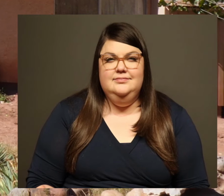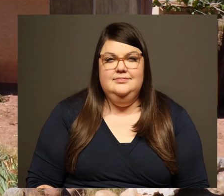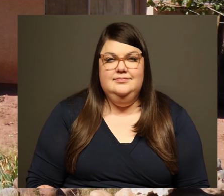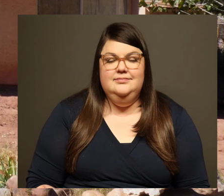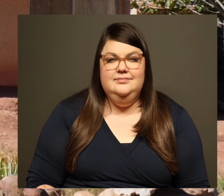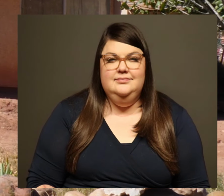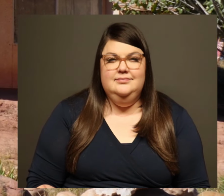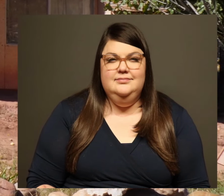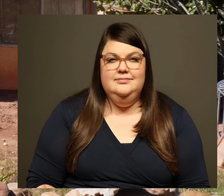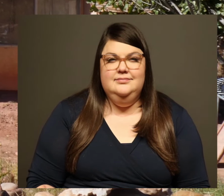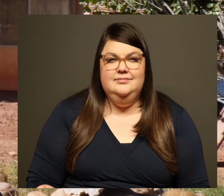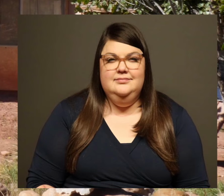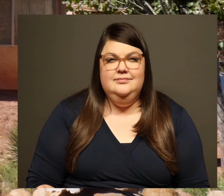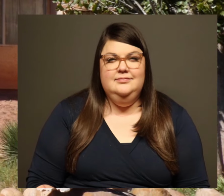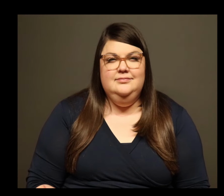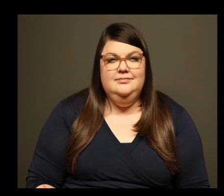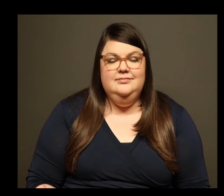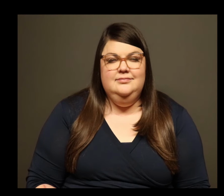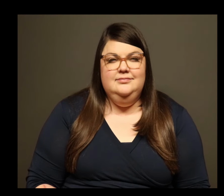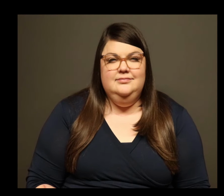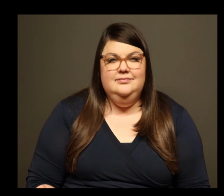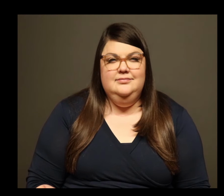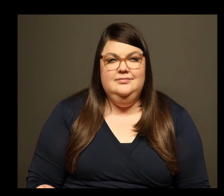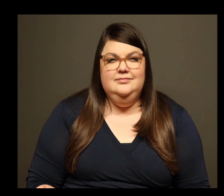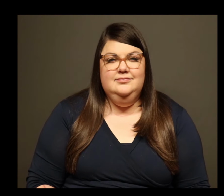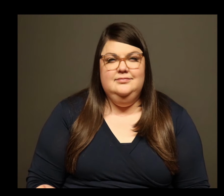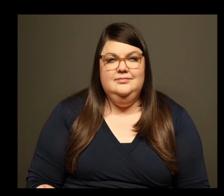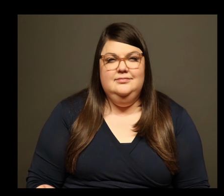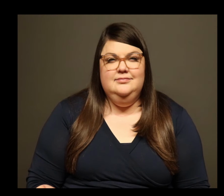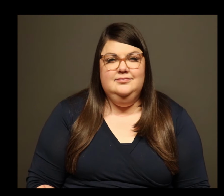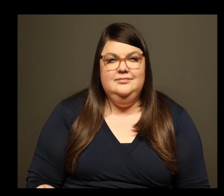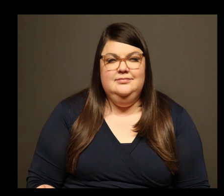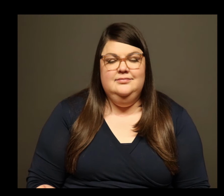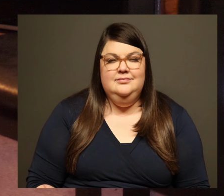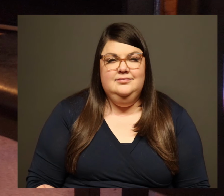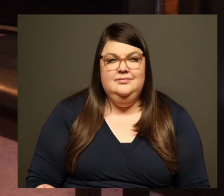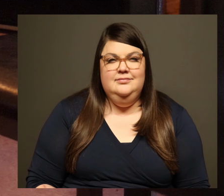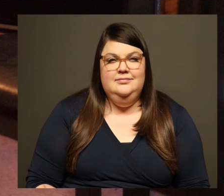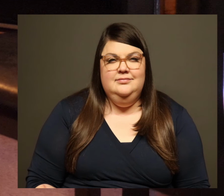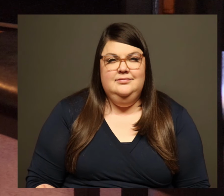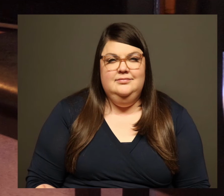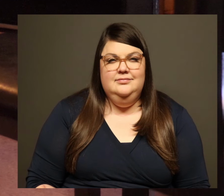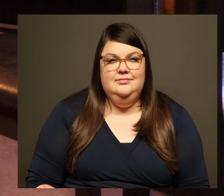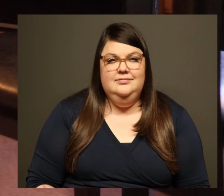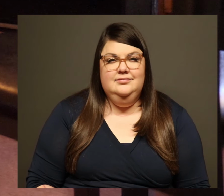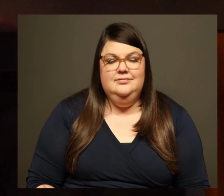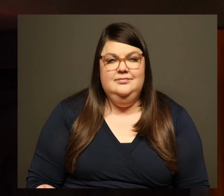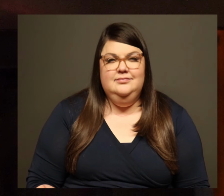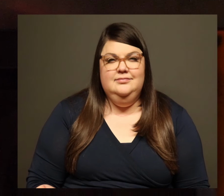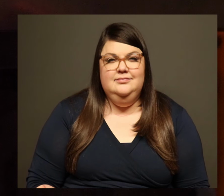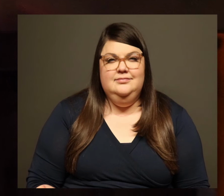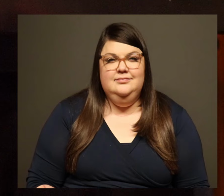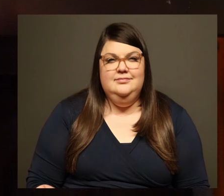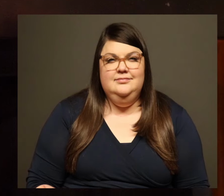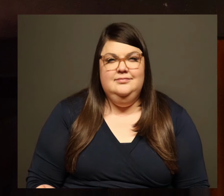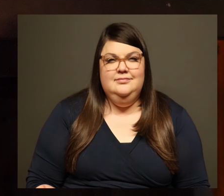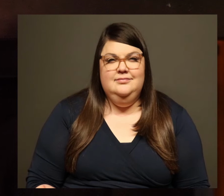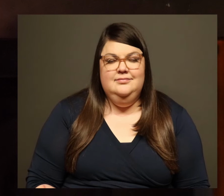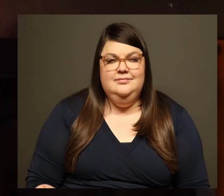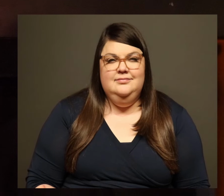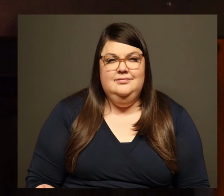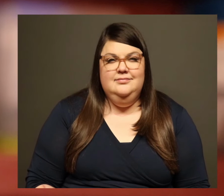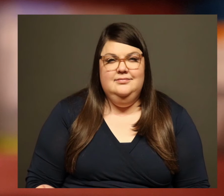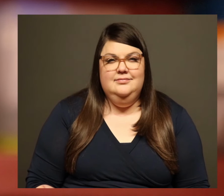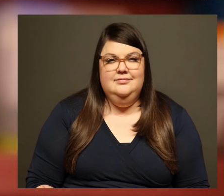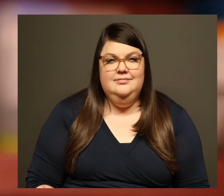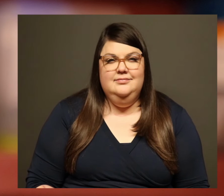chair typing into his phone. He lives in Carrizo on the Fort Apache Reservation in Arizona. He is wearing a black t-shirt and blue jeans. He has